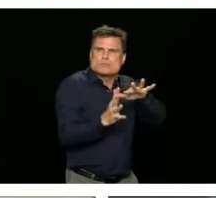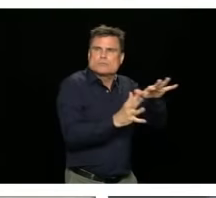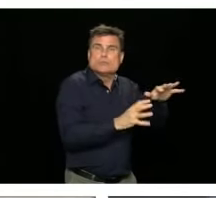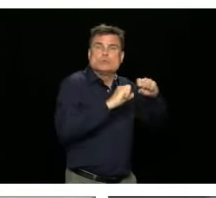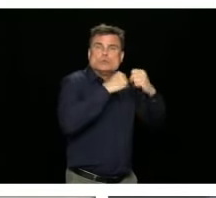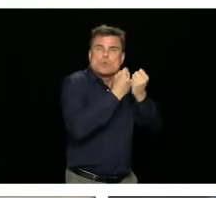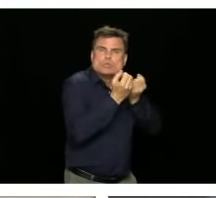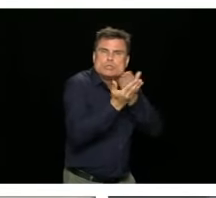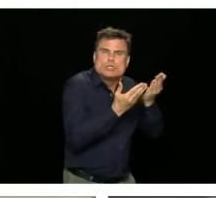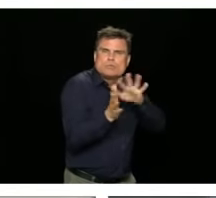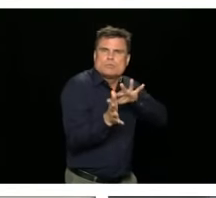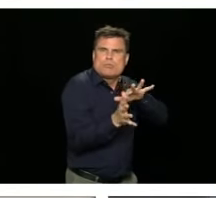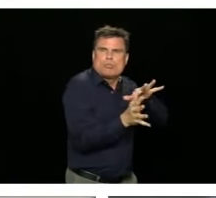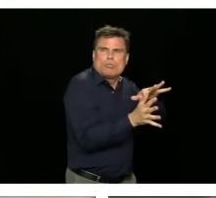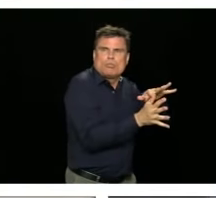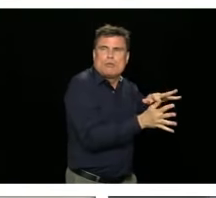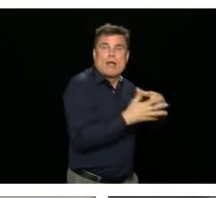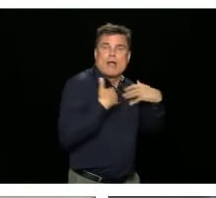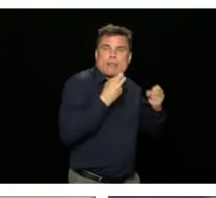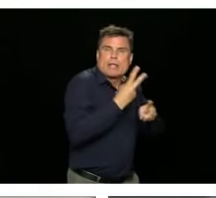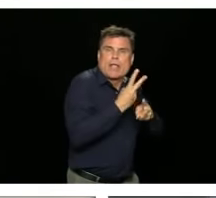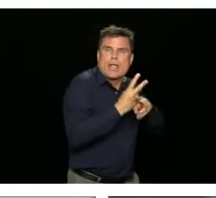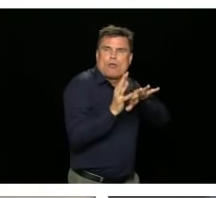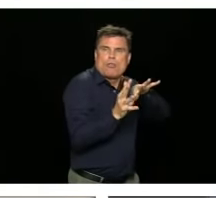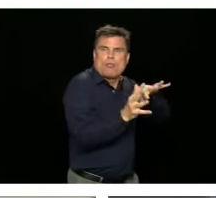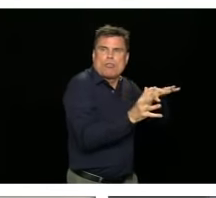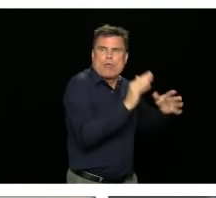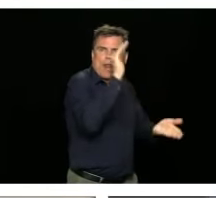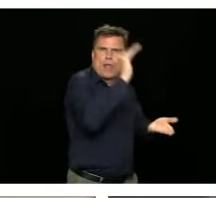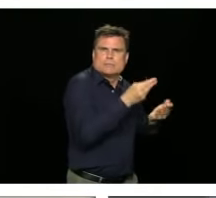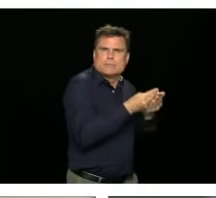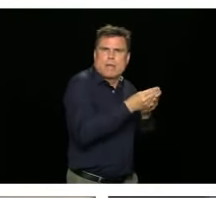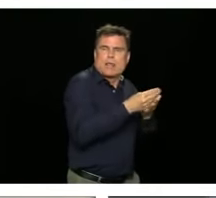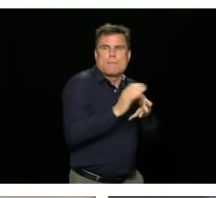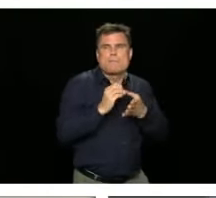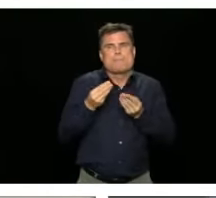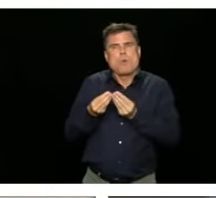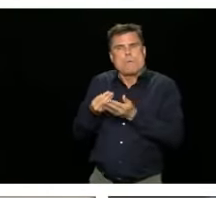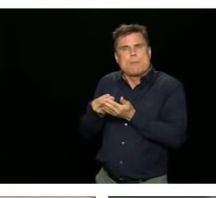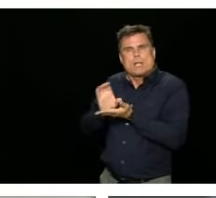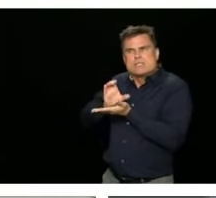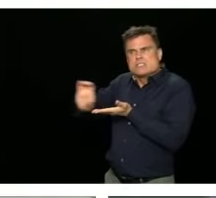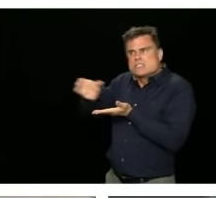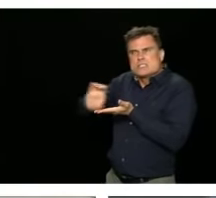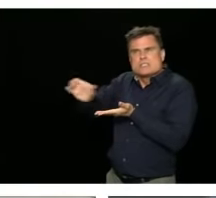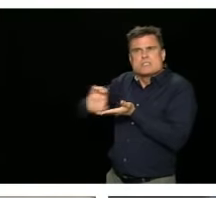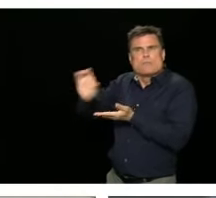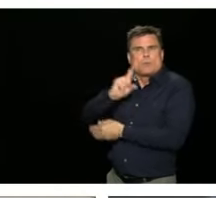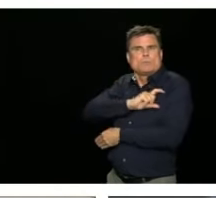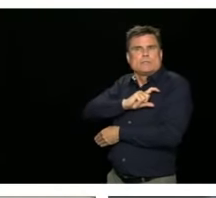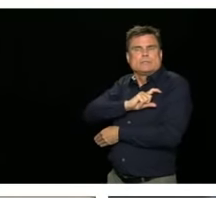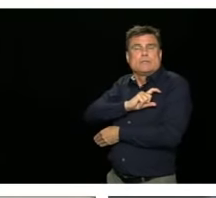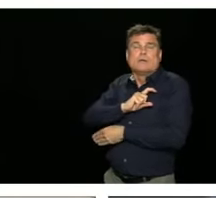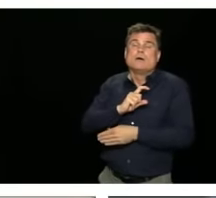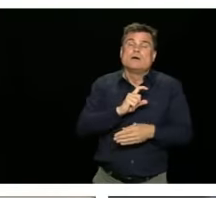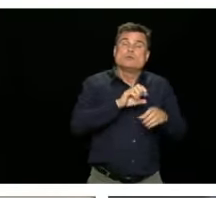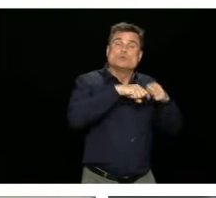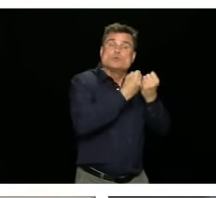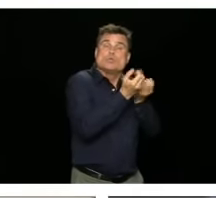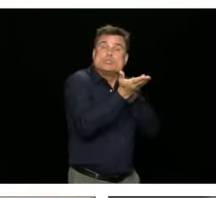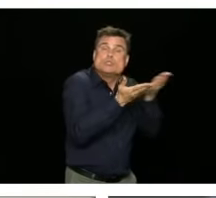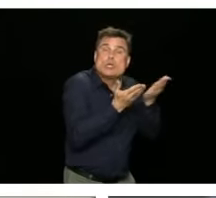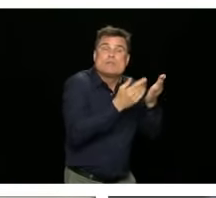defunded. And I think now it's also the time to